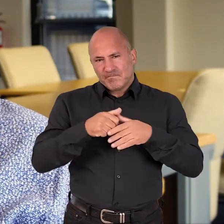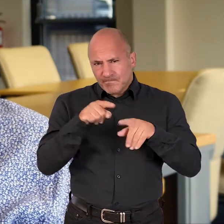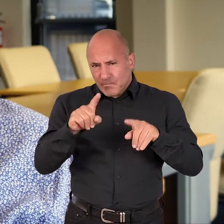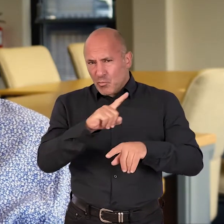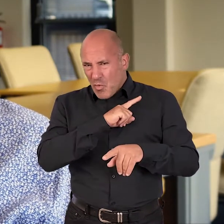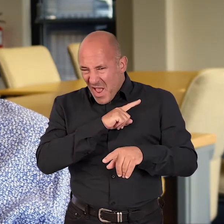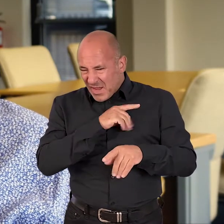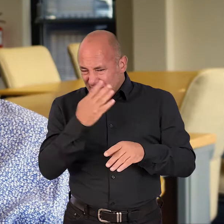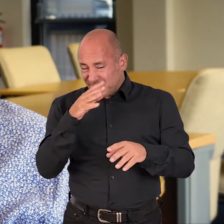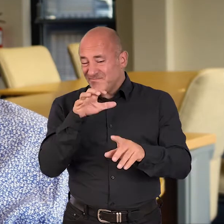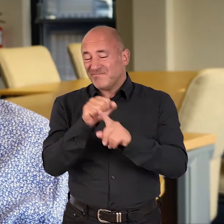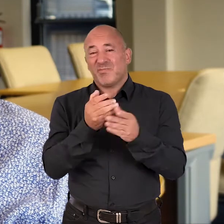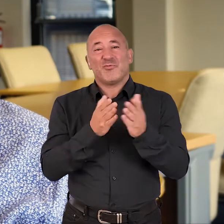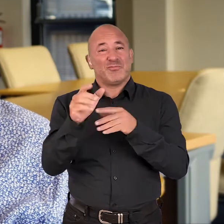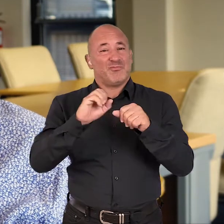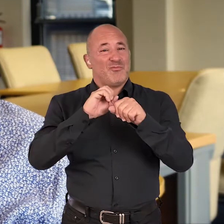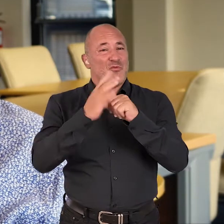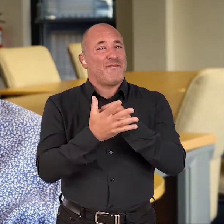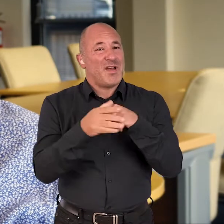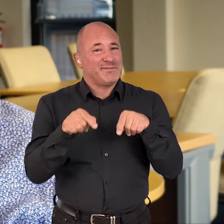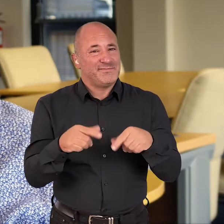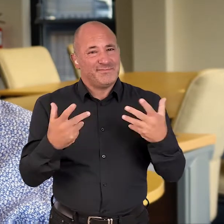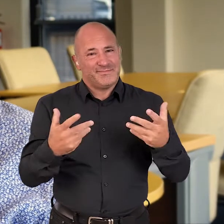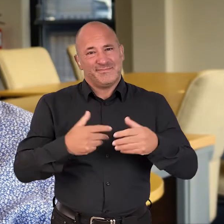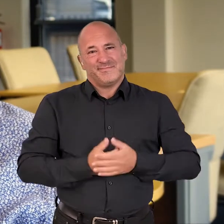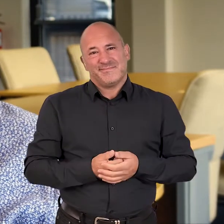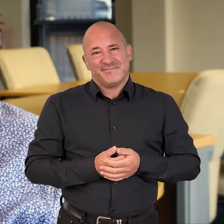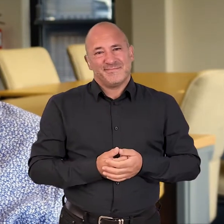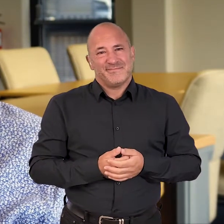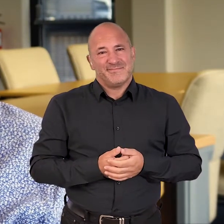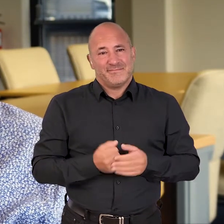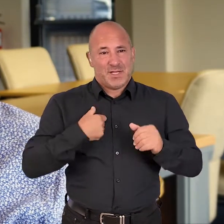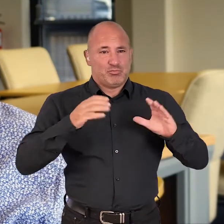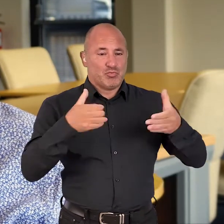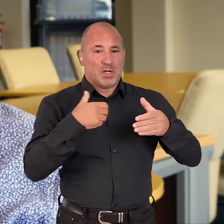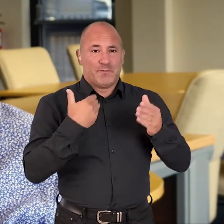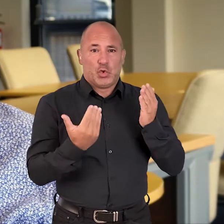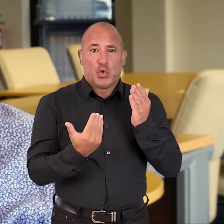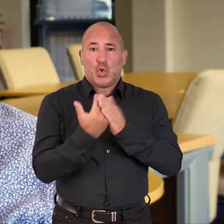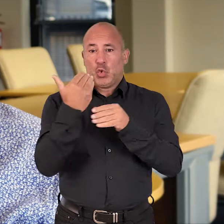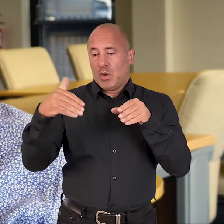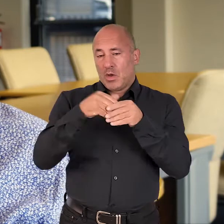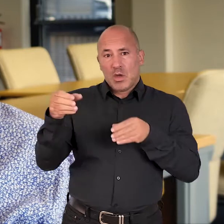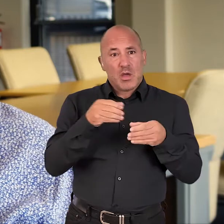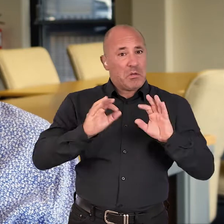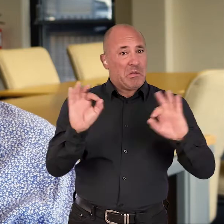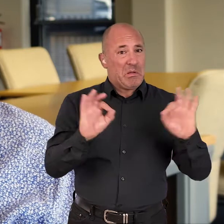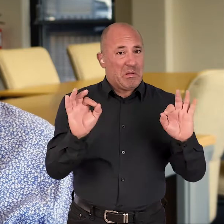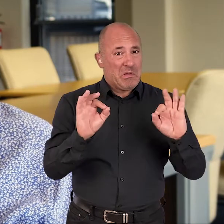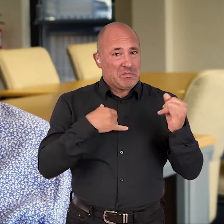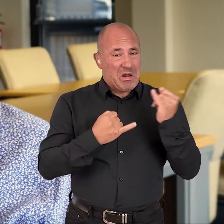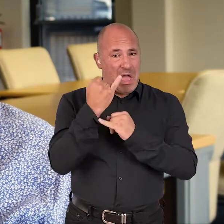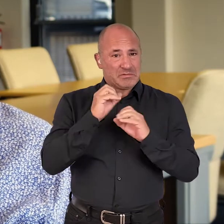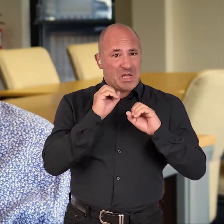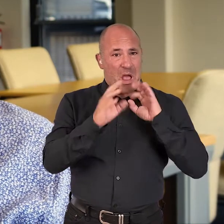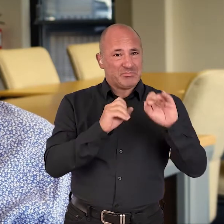has subsequently been identified as COVID-19. As we've not accepted any new beneficiaries to the Trust in the last